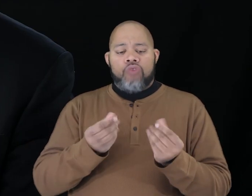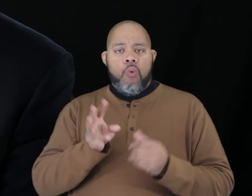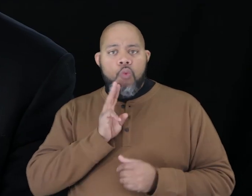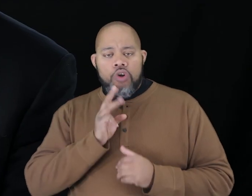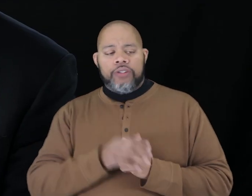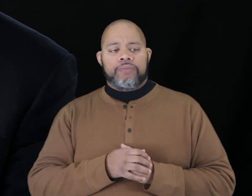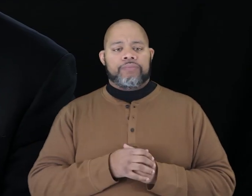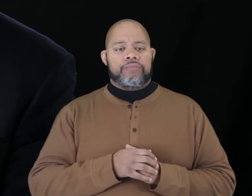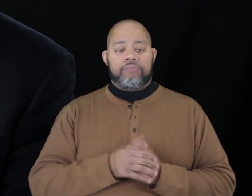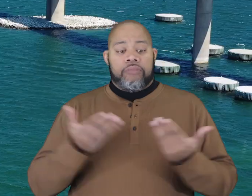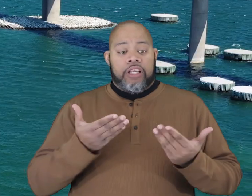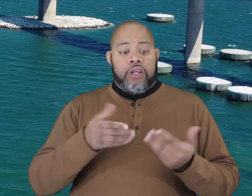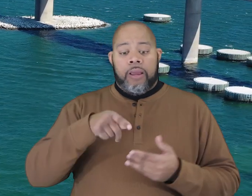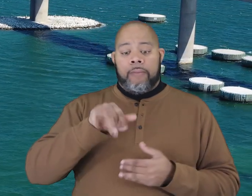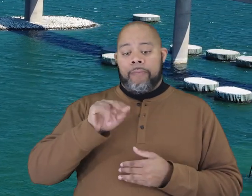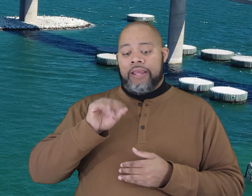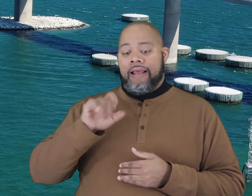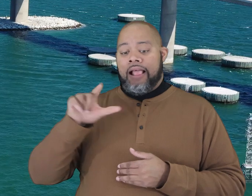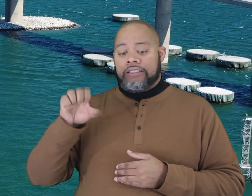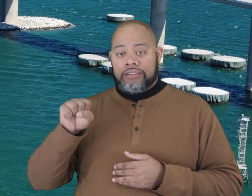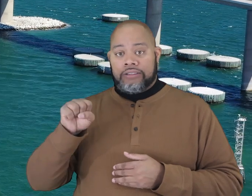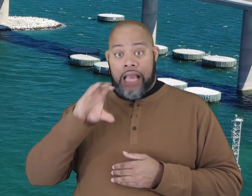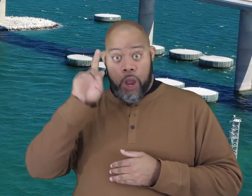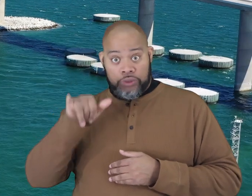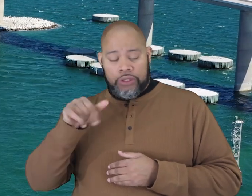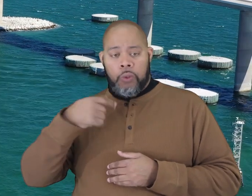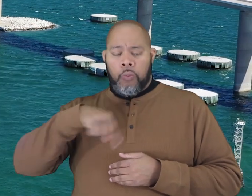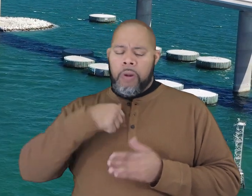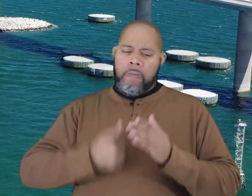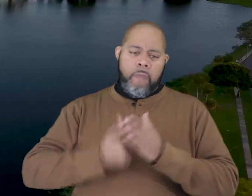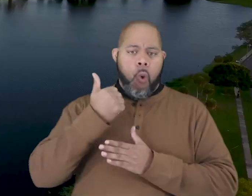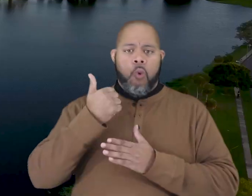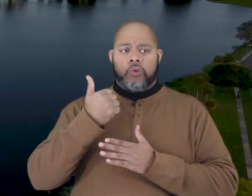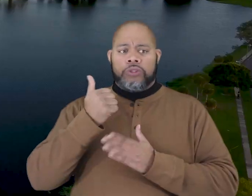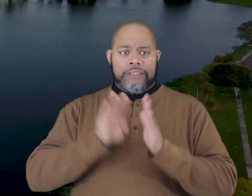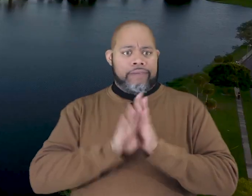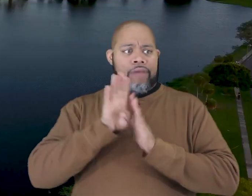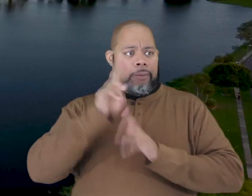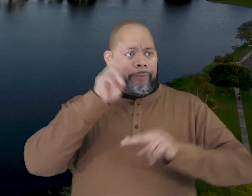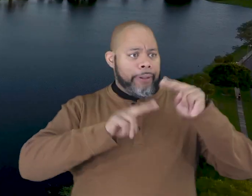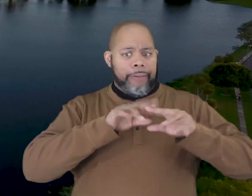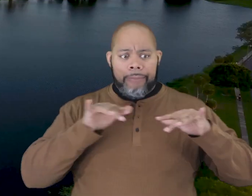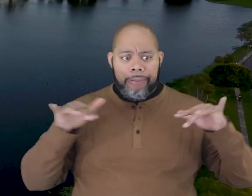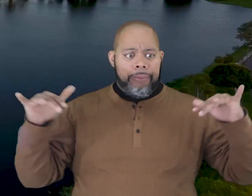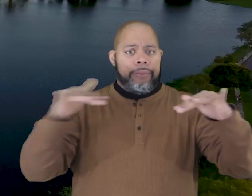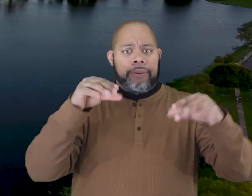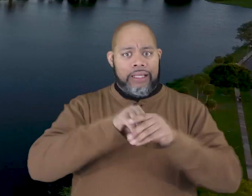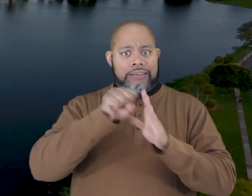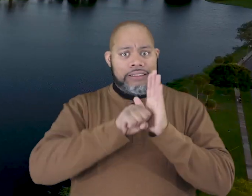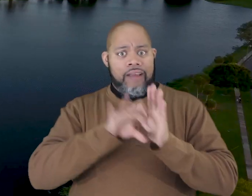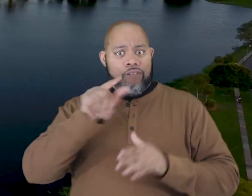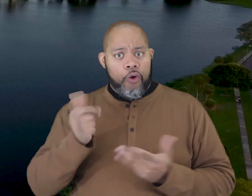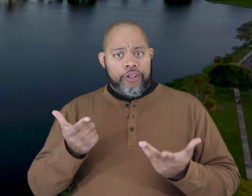from surface and groundwaters. Here in Pinellas County, we are the most developed